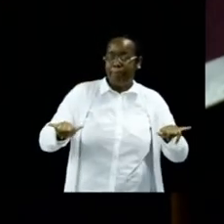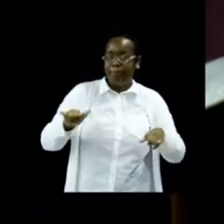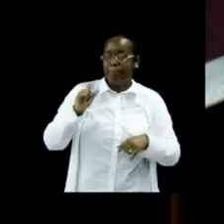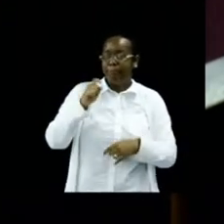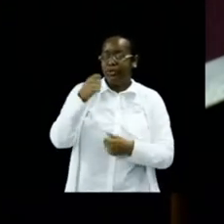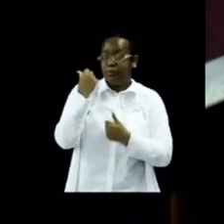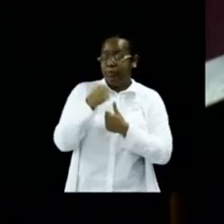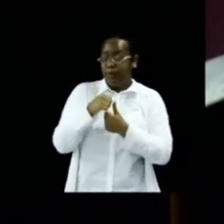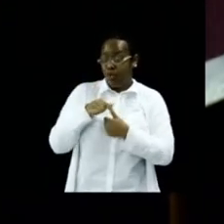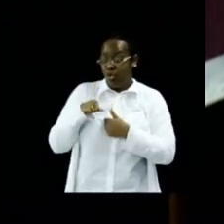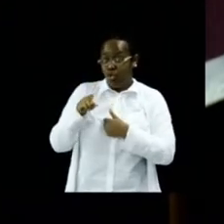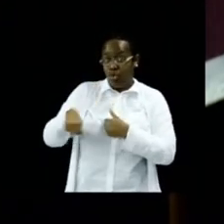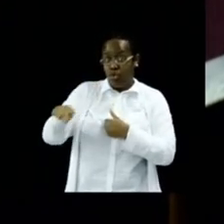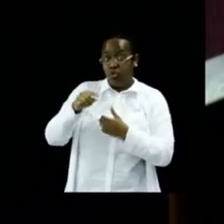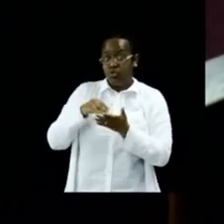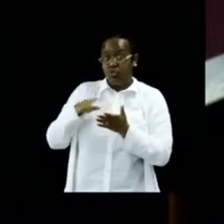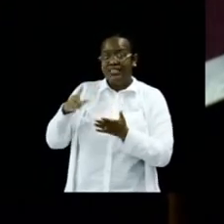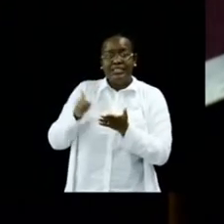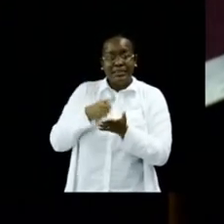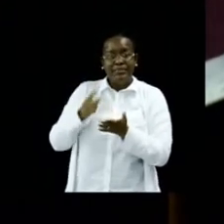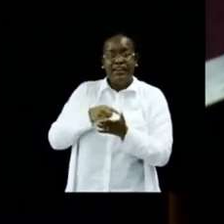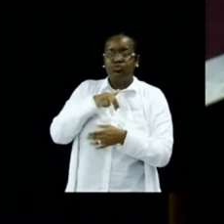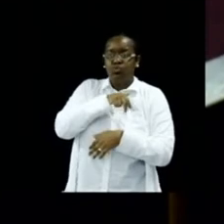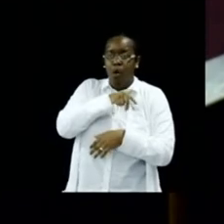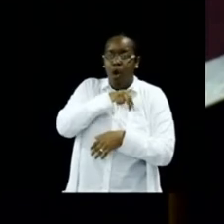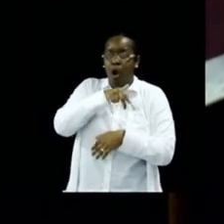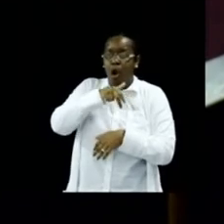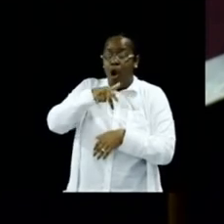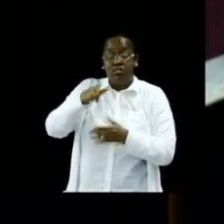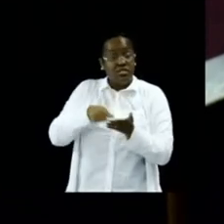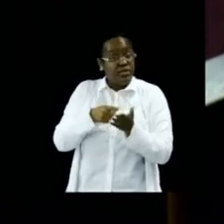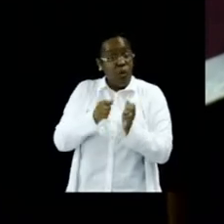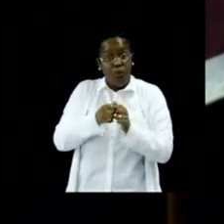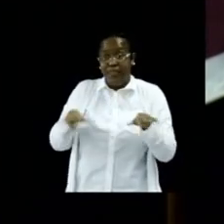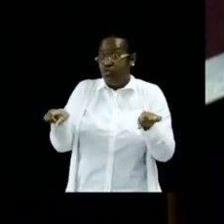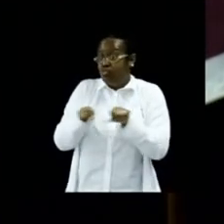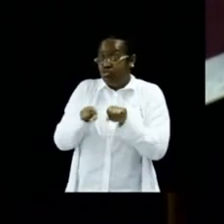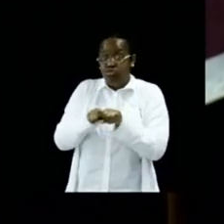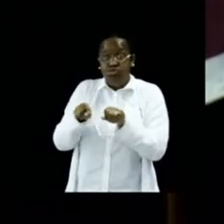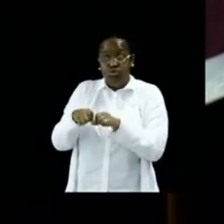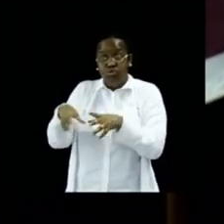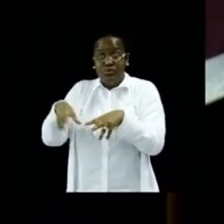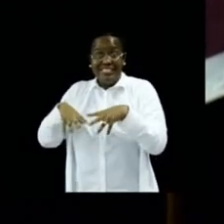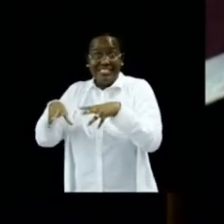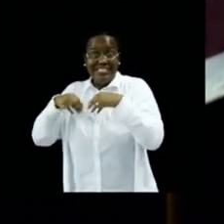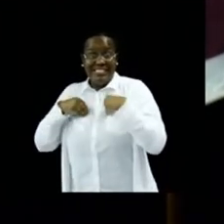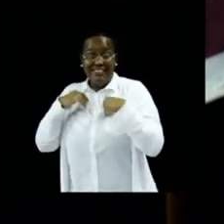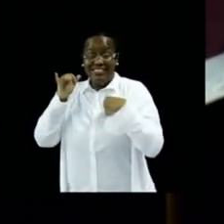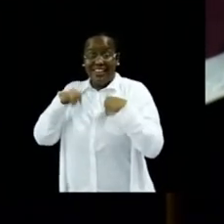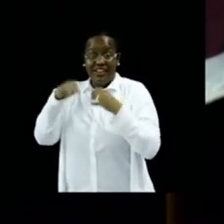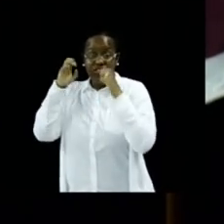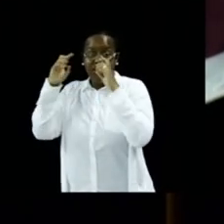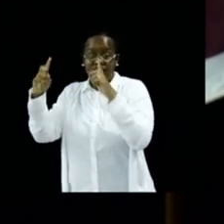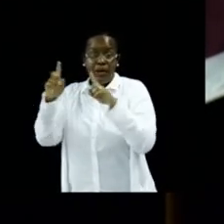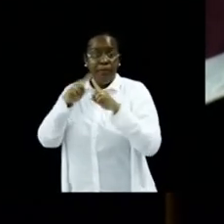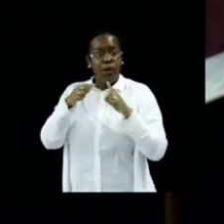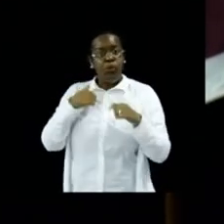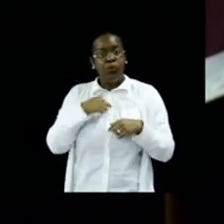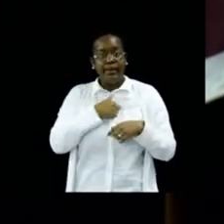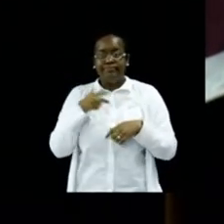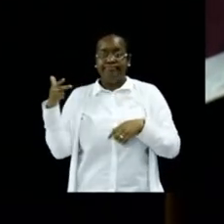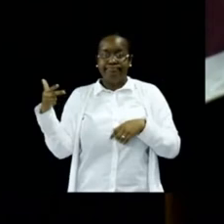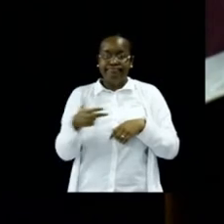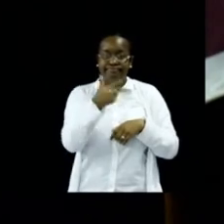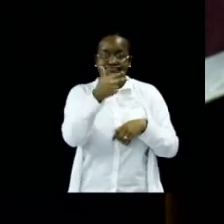that those kids sometimes had to walk miles without shoes to just get an education, where my kids have the luxury of us dropping them